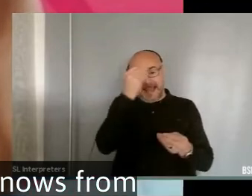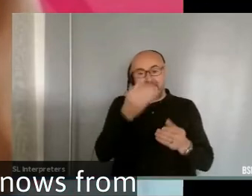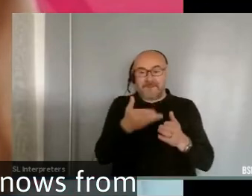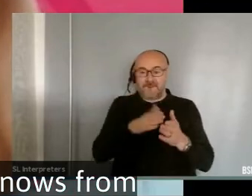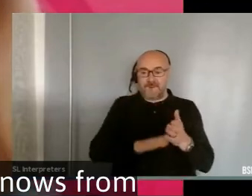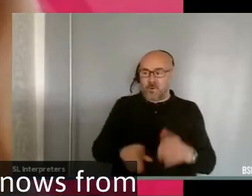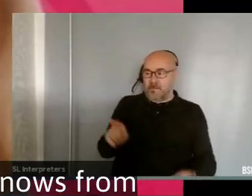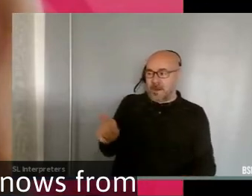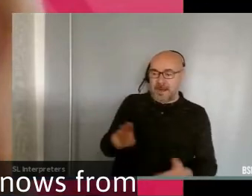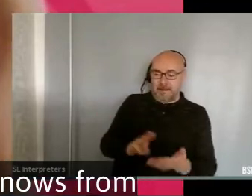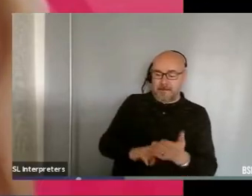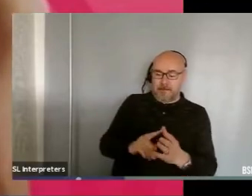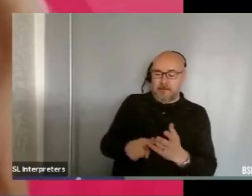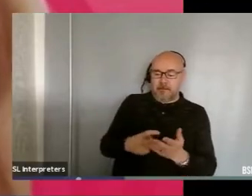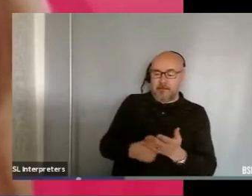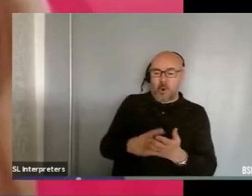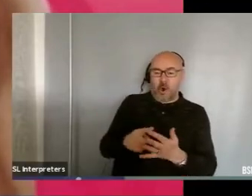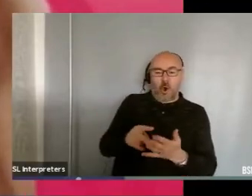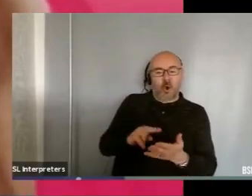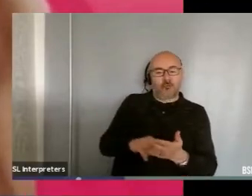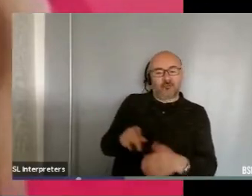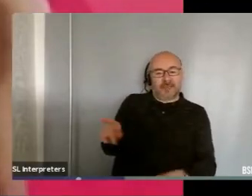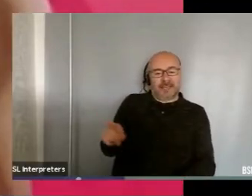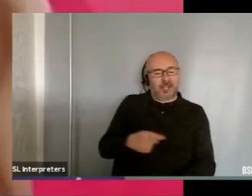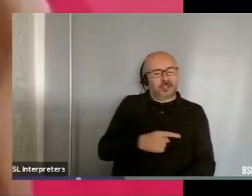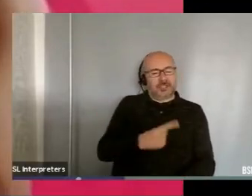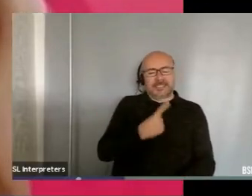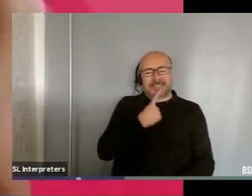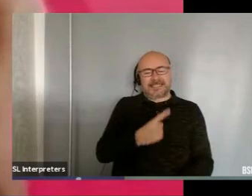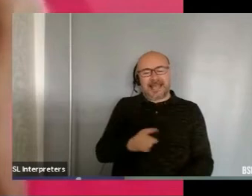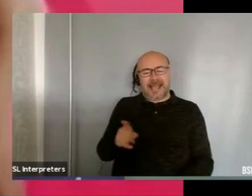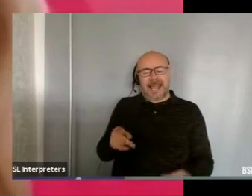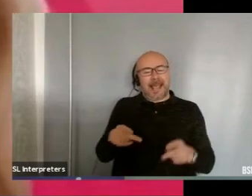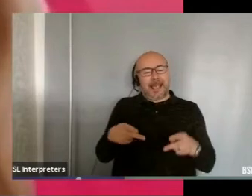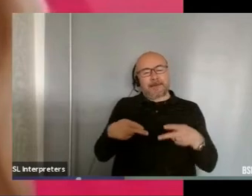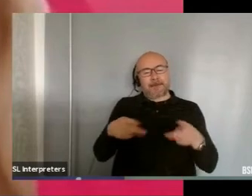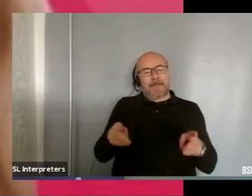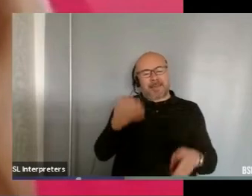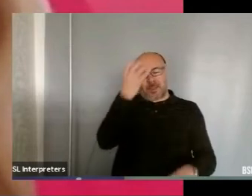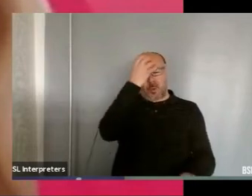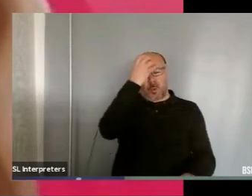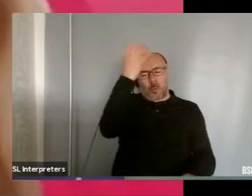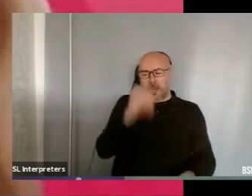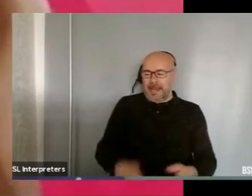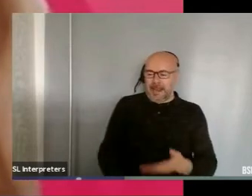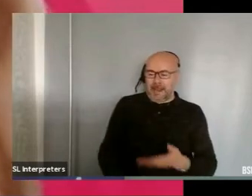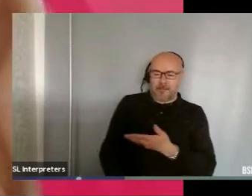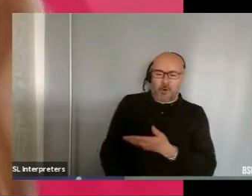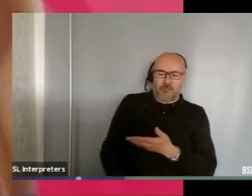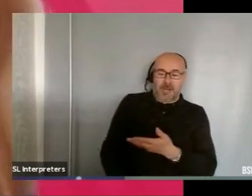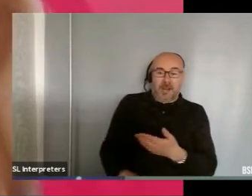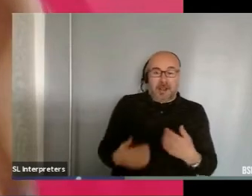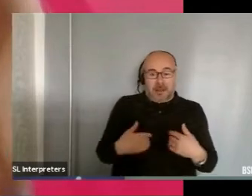are the method queen. So, you know, you are the person that we now want to talk to about how do we do all this? How